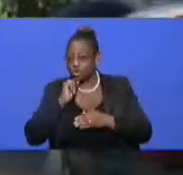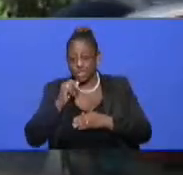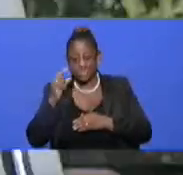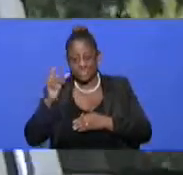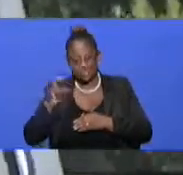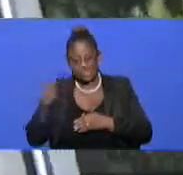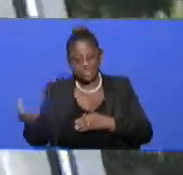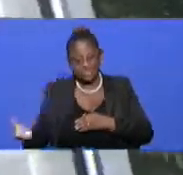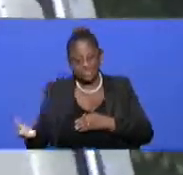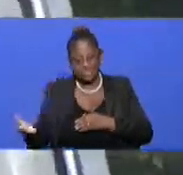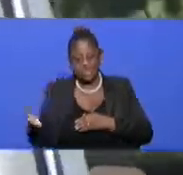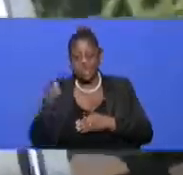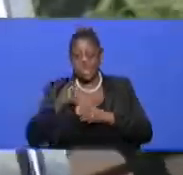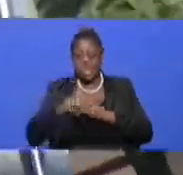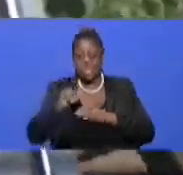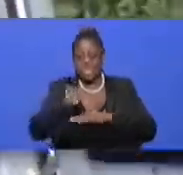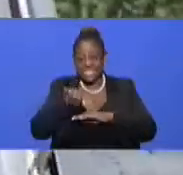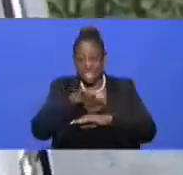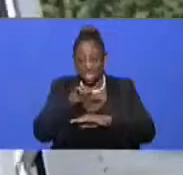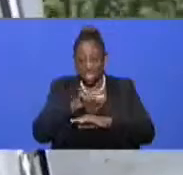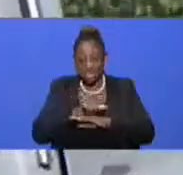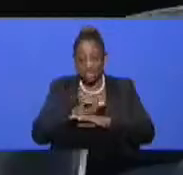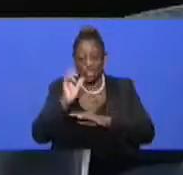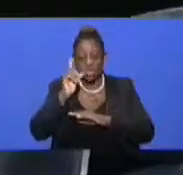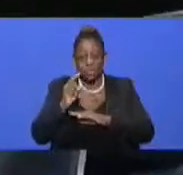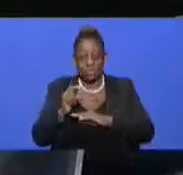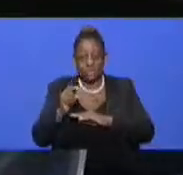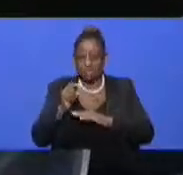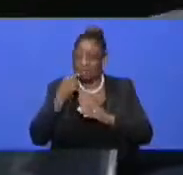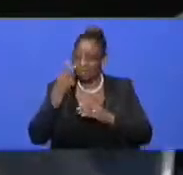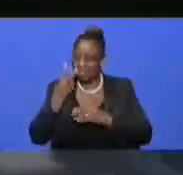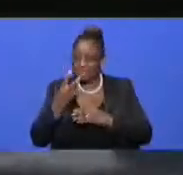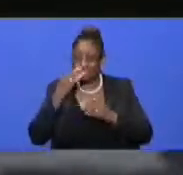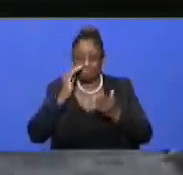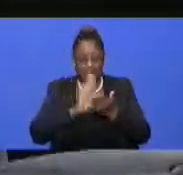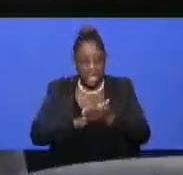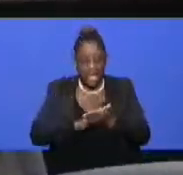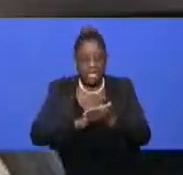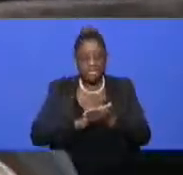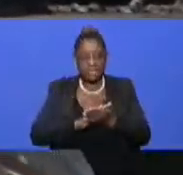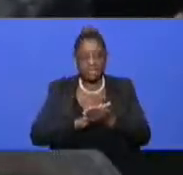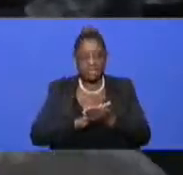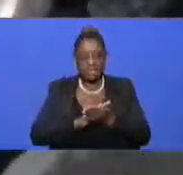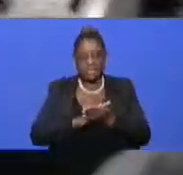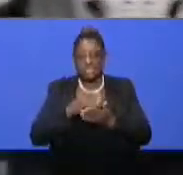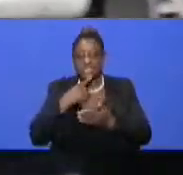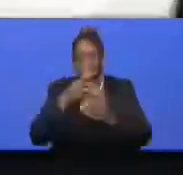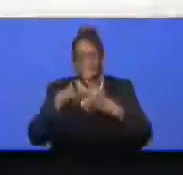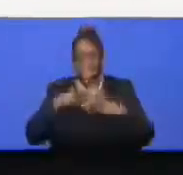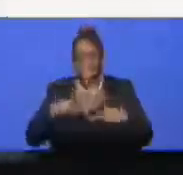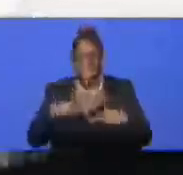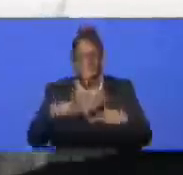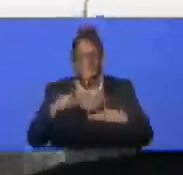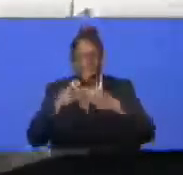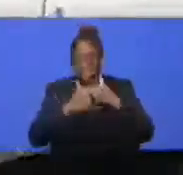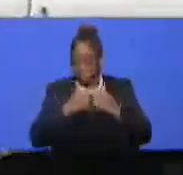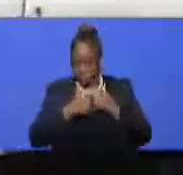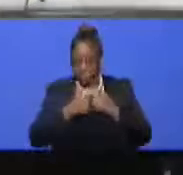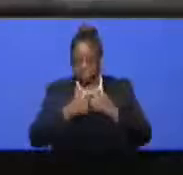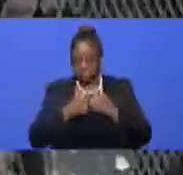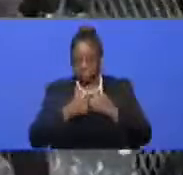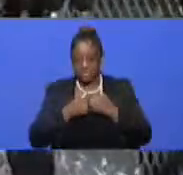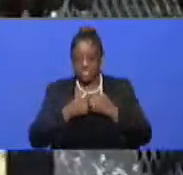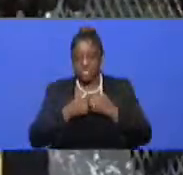belong there, or even in your yard where it's creating an eyesore and a hazardous problem when it comes to health, environmental health